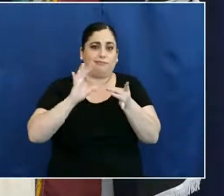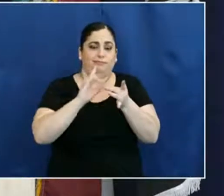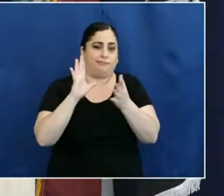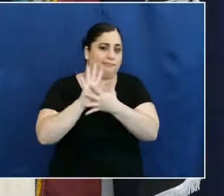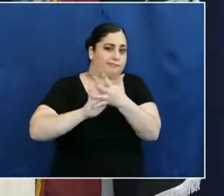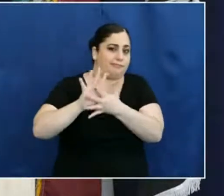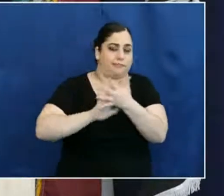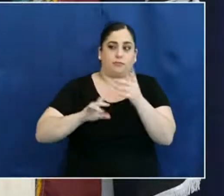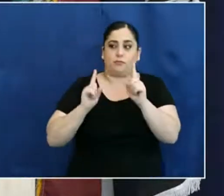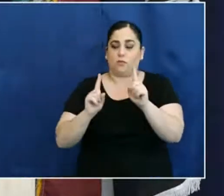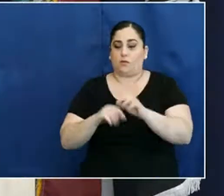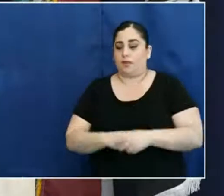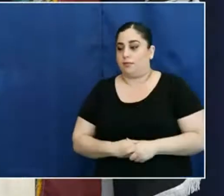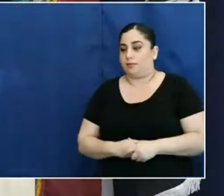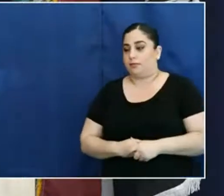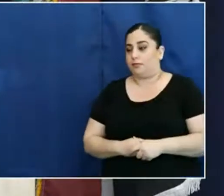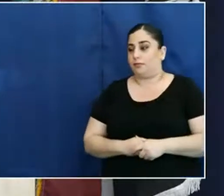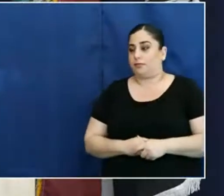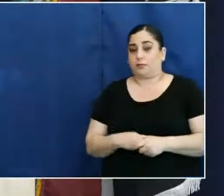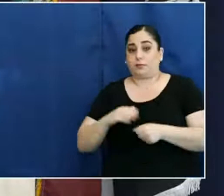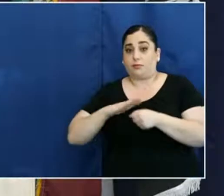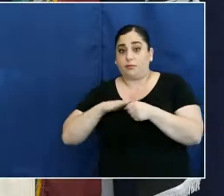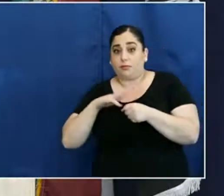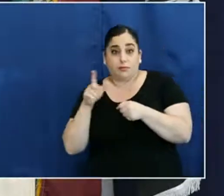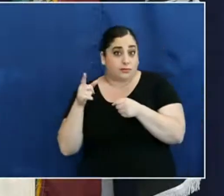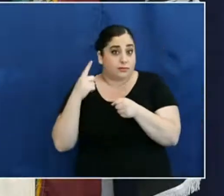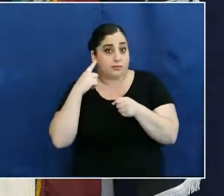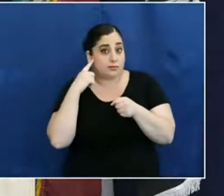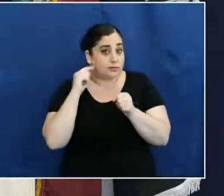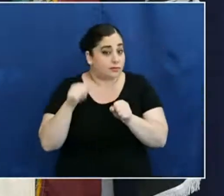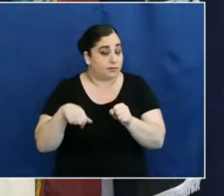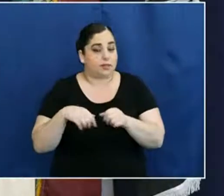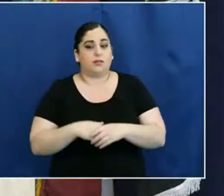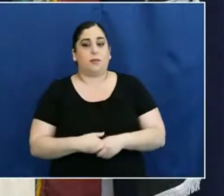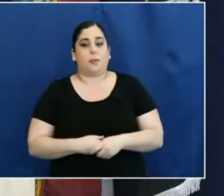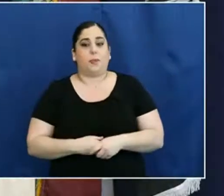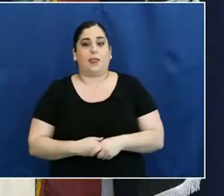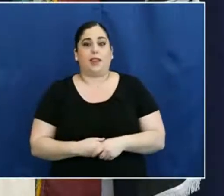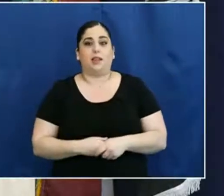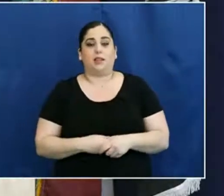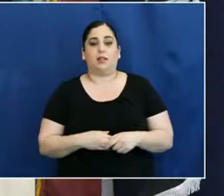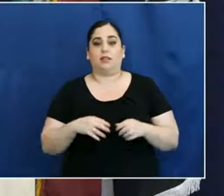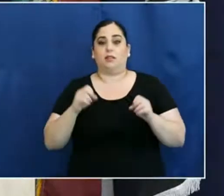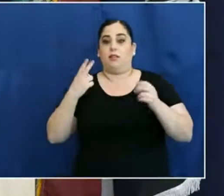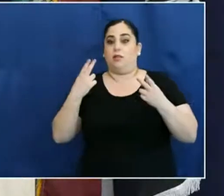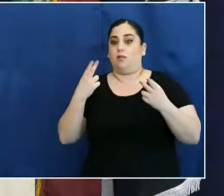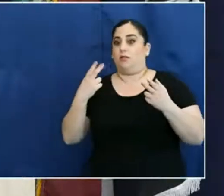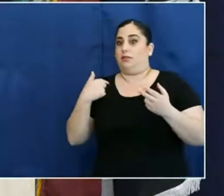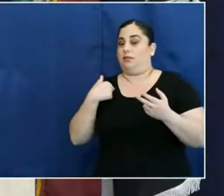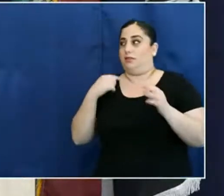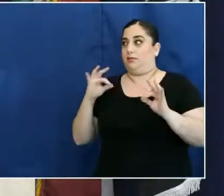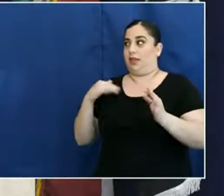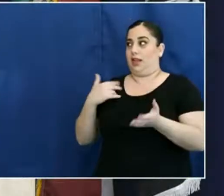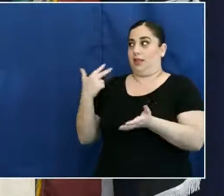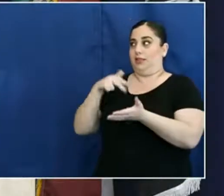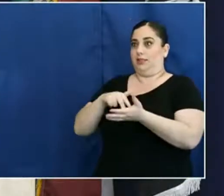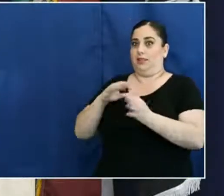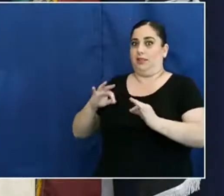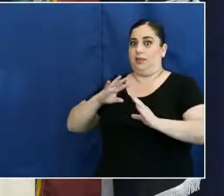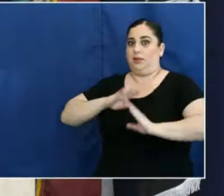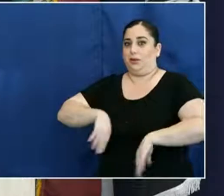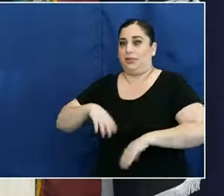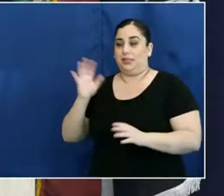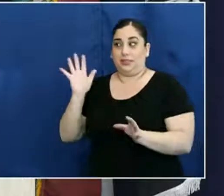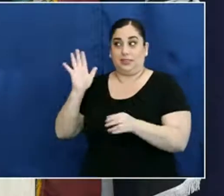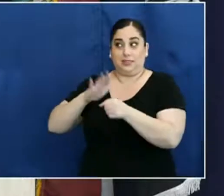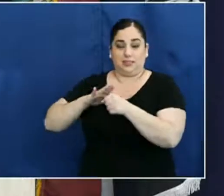Did we lose you? well, okay, Oh, hold on, you're Yeah, back. You're I'm back. Okay, go ahead. I've resurrected. What was that? I said